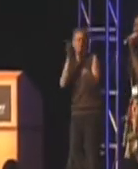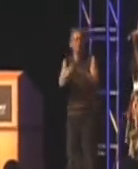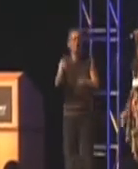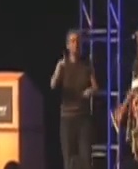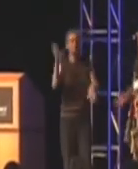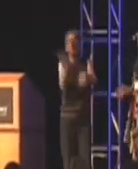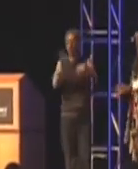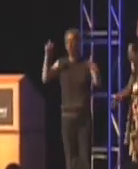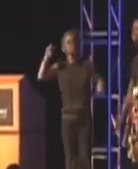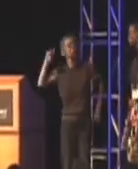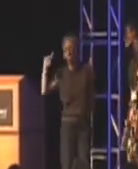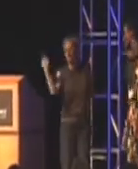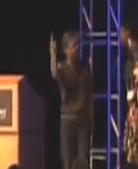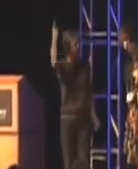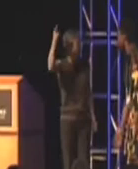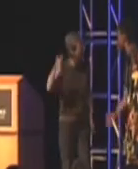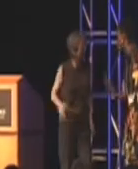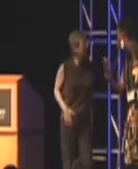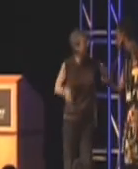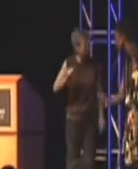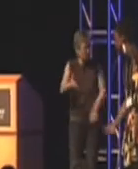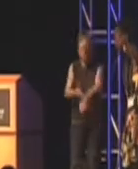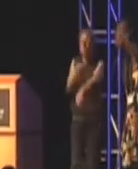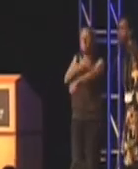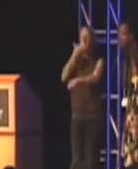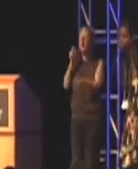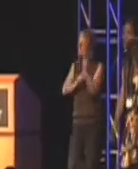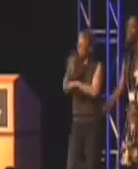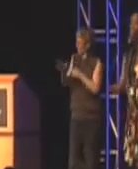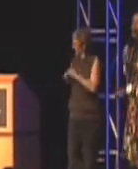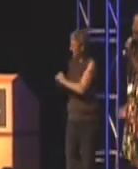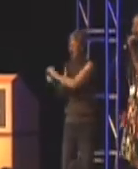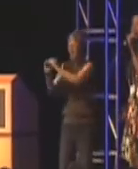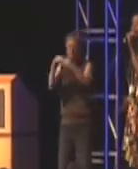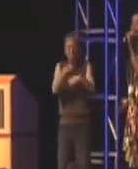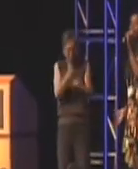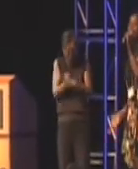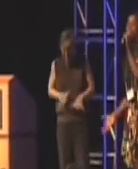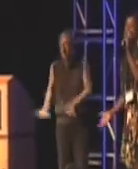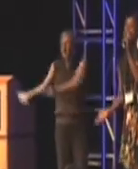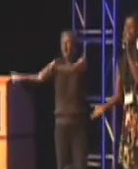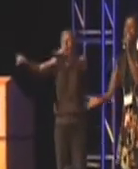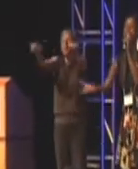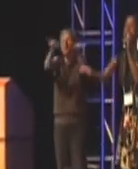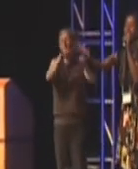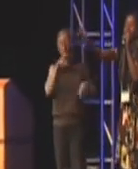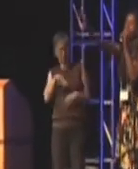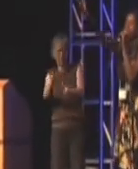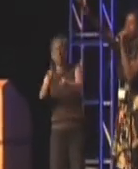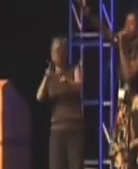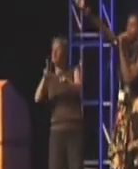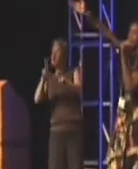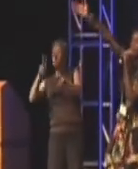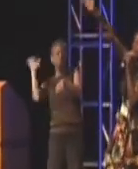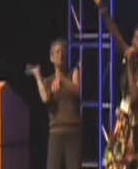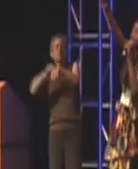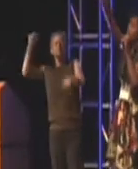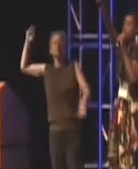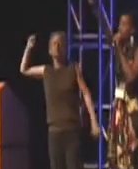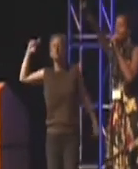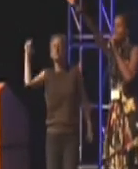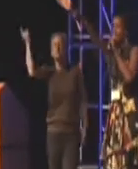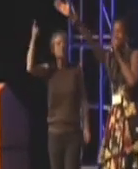This is a call to action. Gotta be better people, we are created equal. More women and men in the struggle to the end.